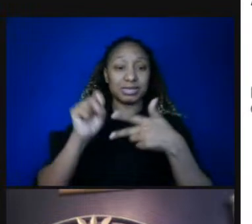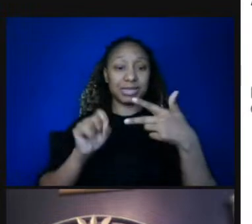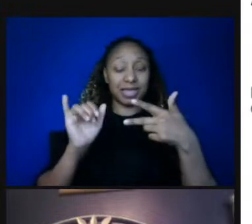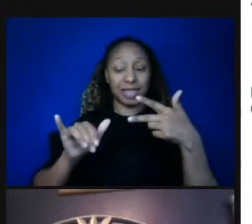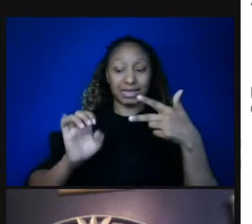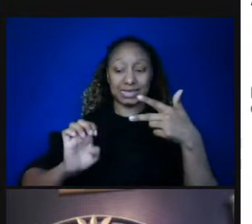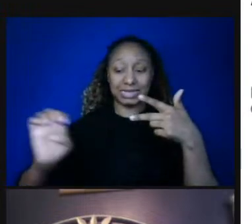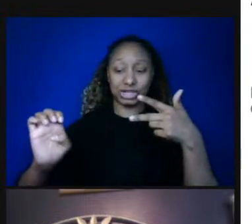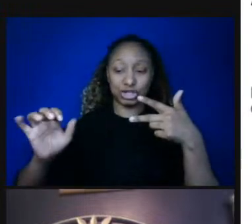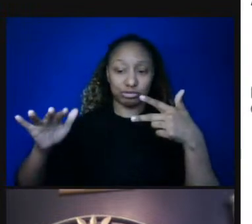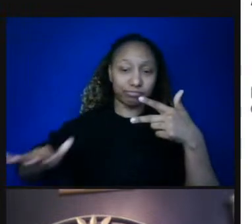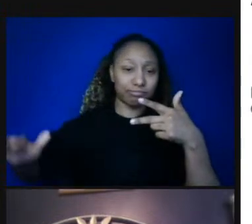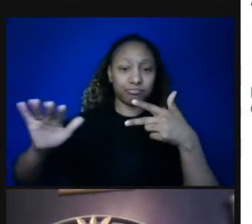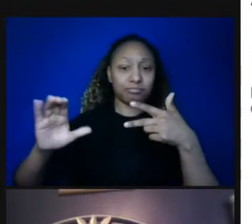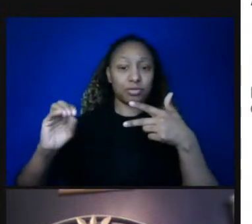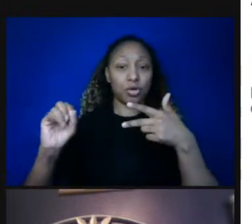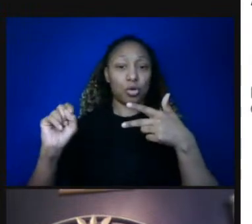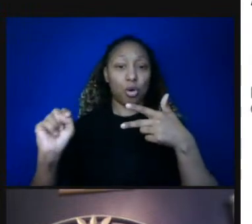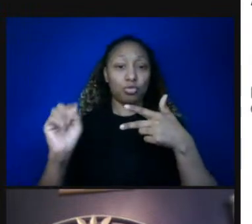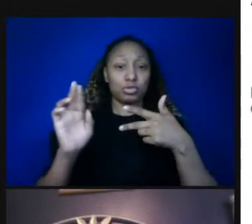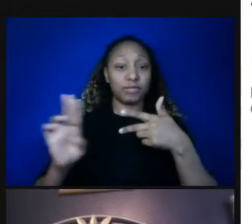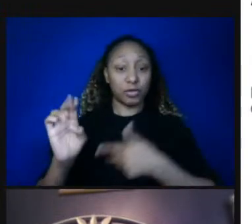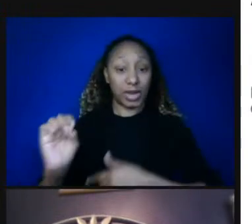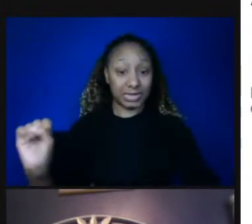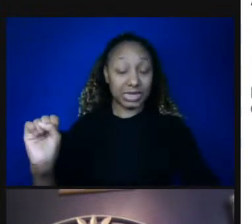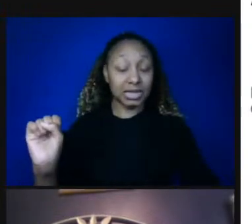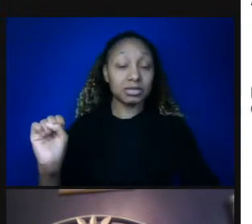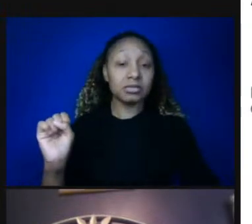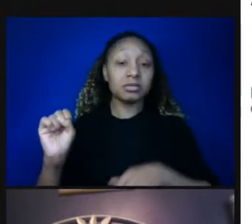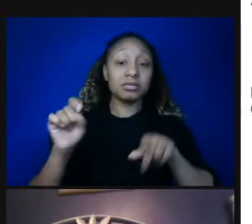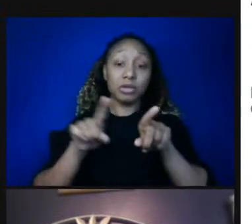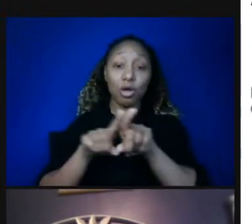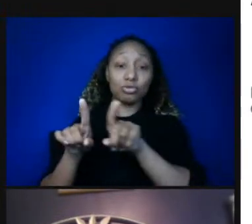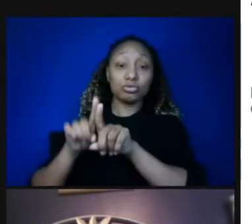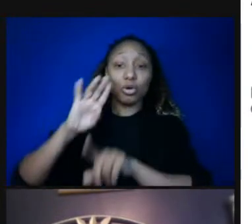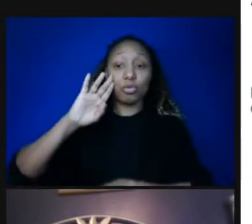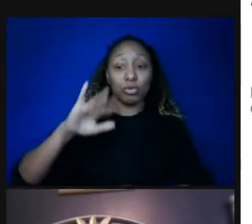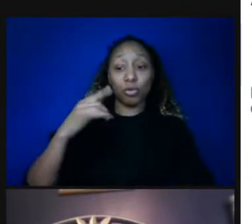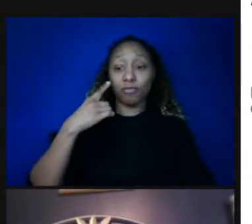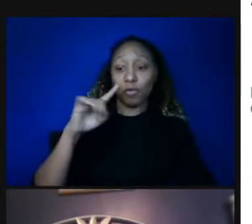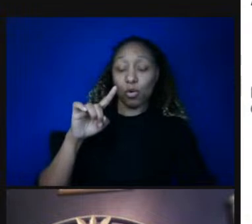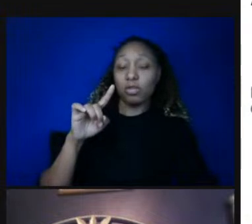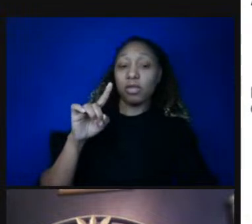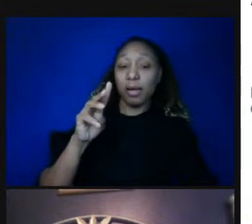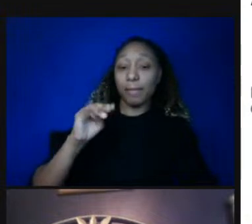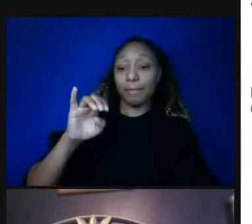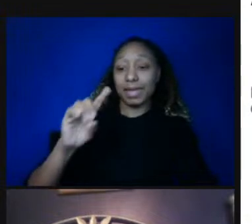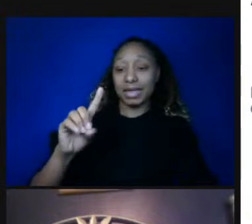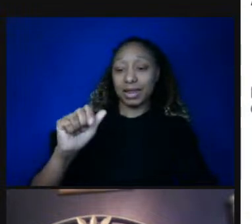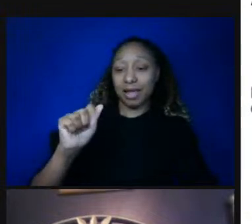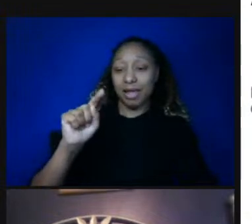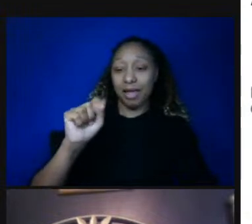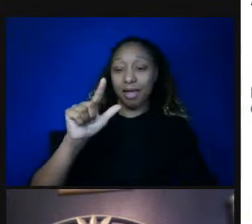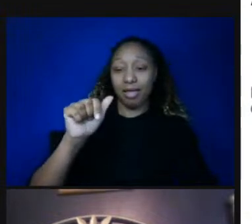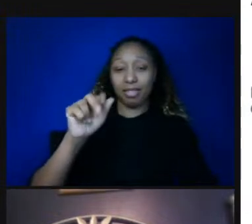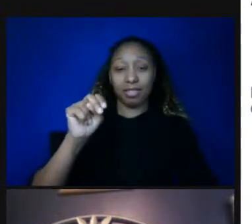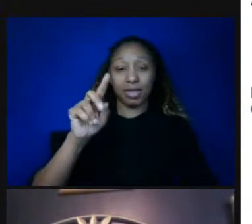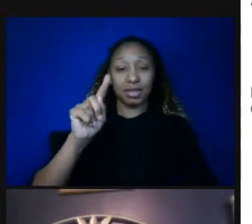eastern coast of the United States, known as the Southern Mid-Atlantic.